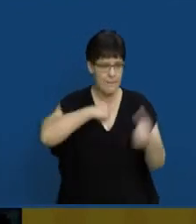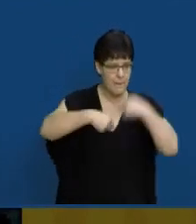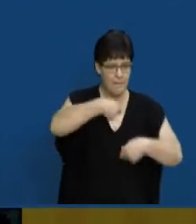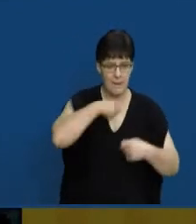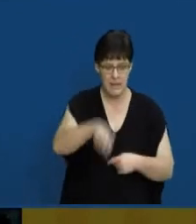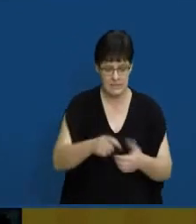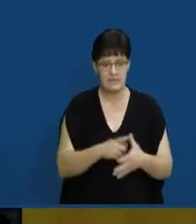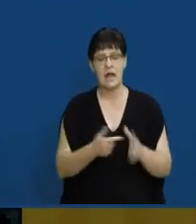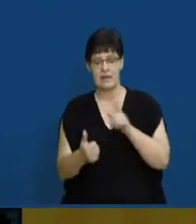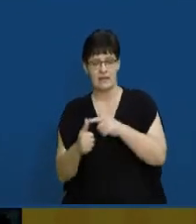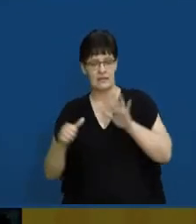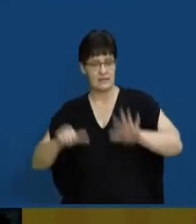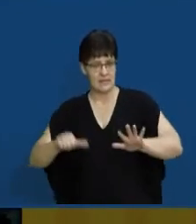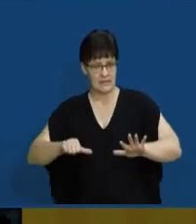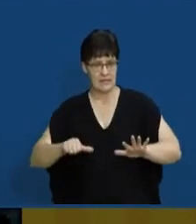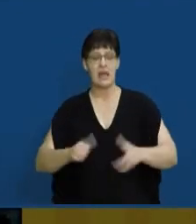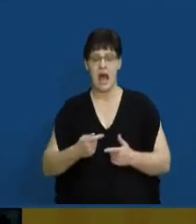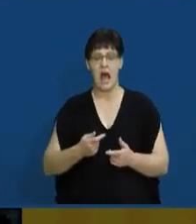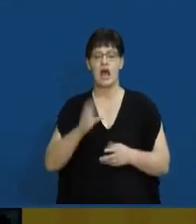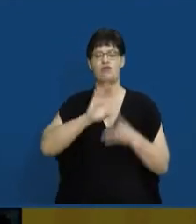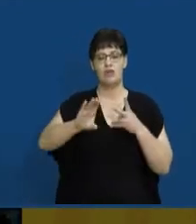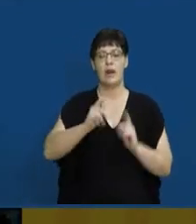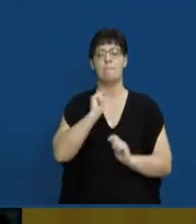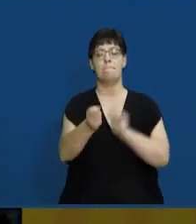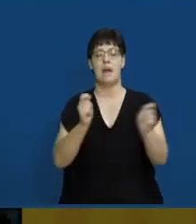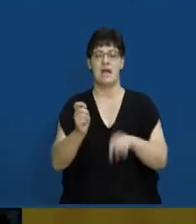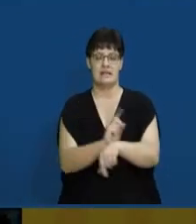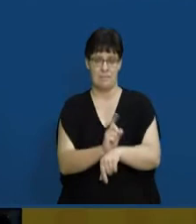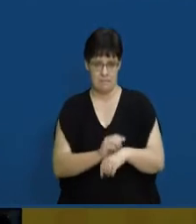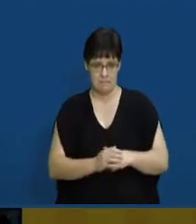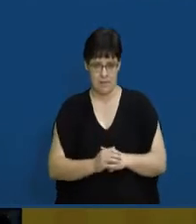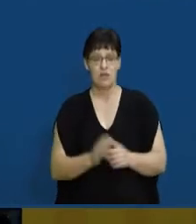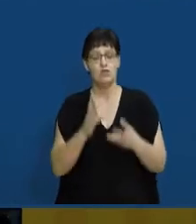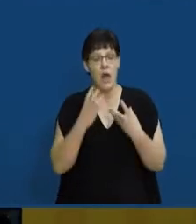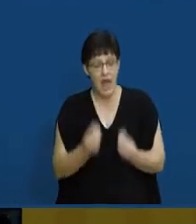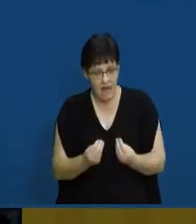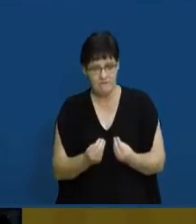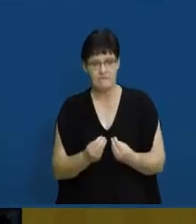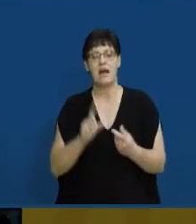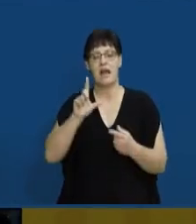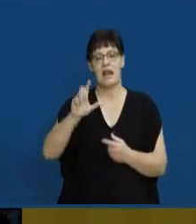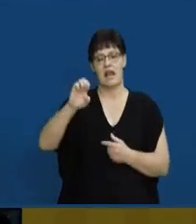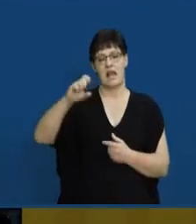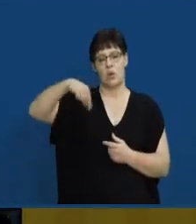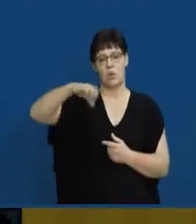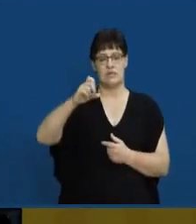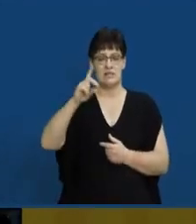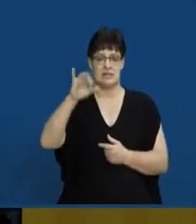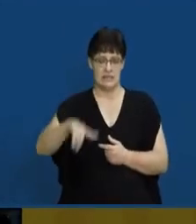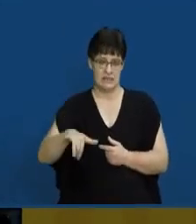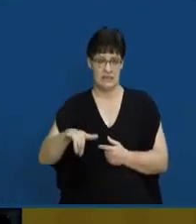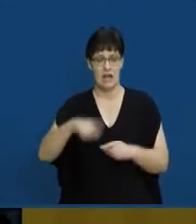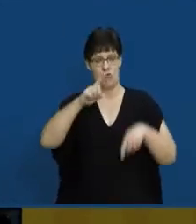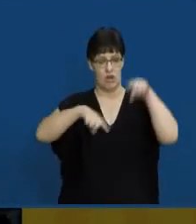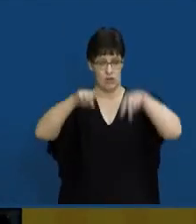you have your average creditors payment period. So those are your liquidity ratios. Know also